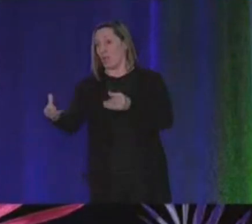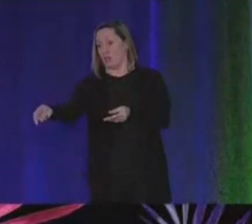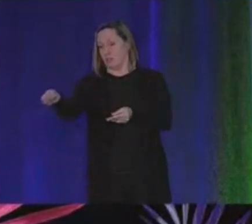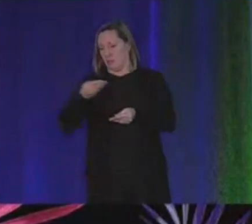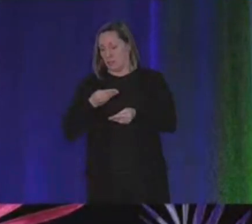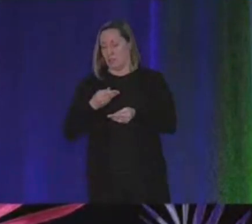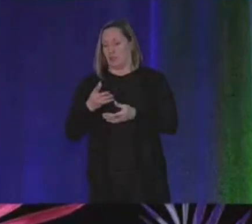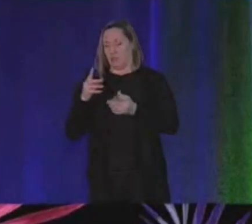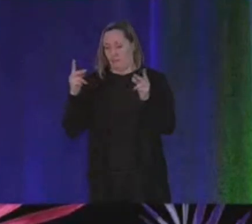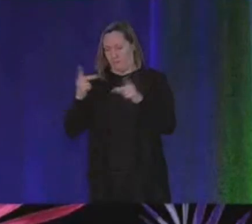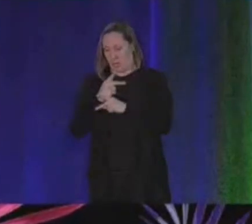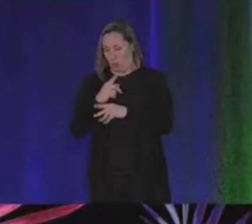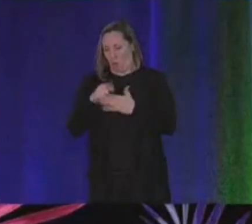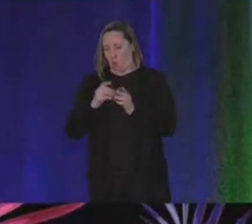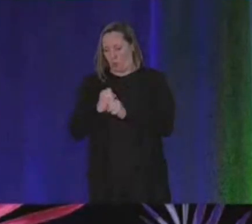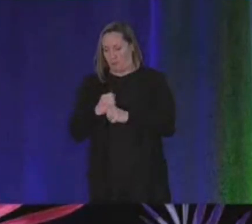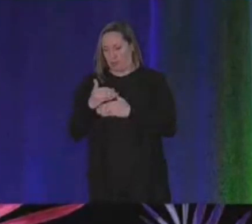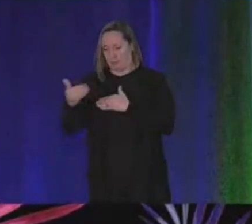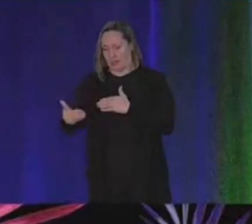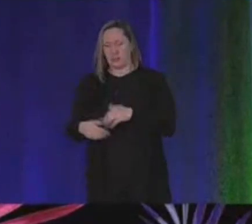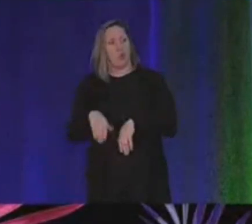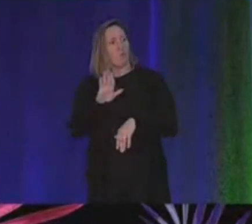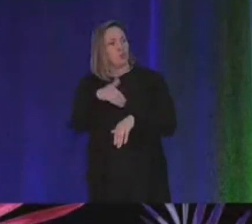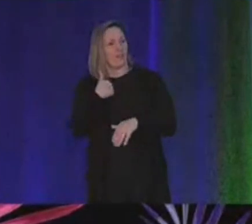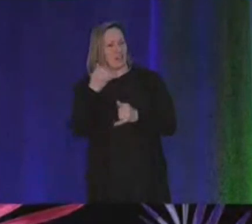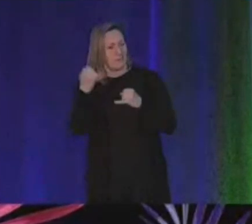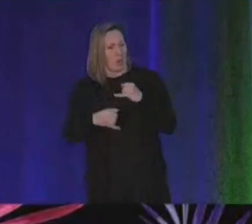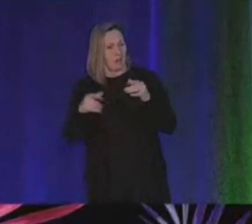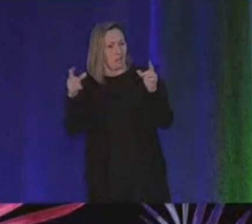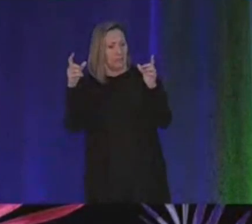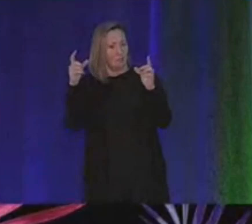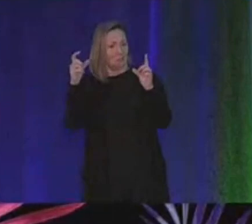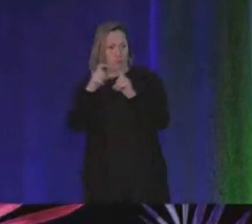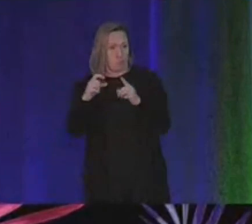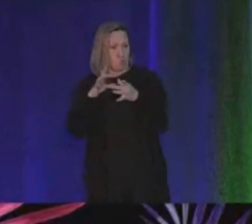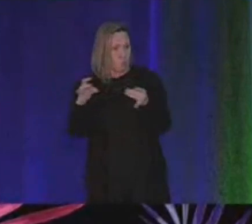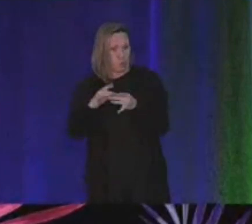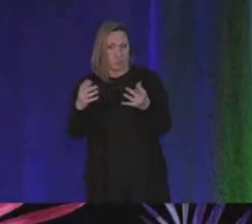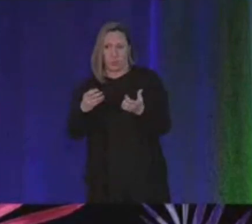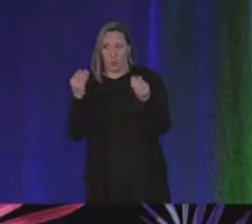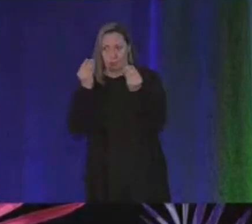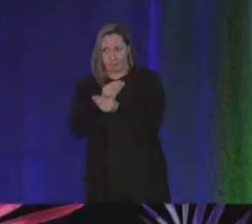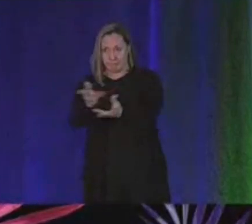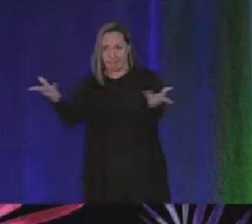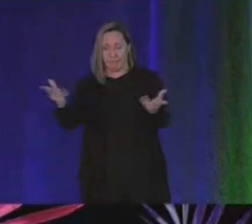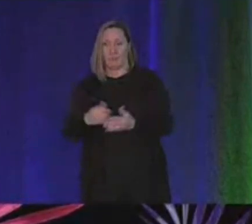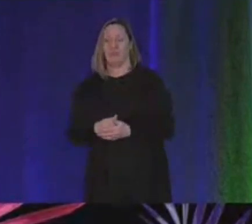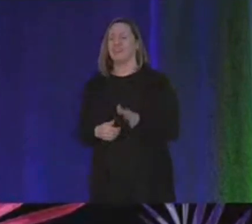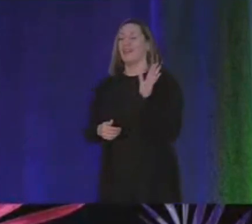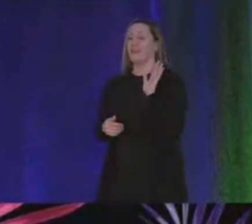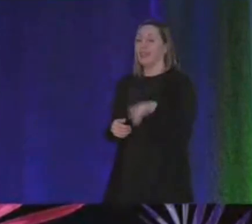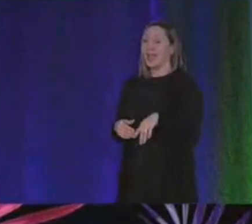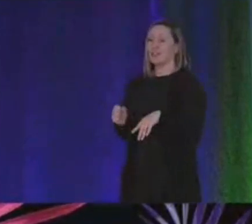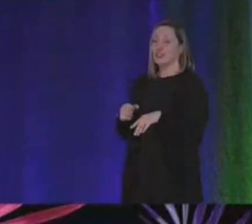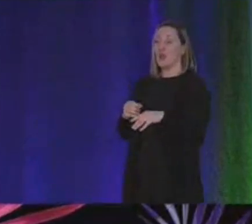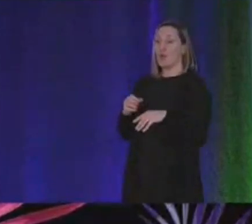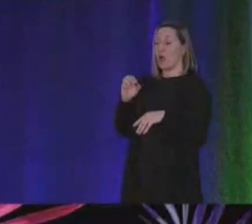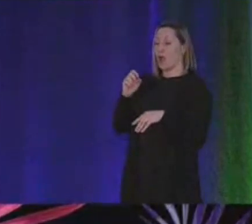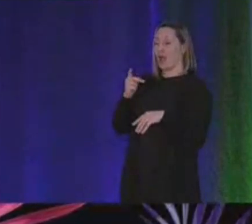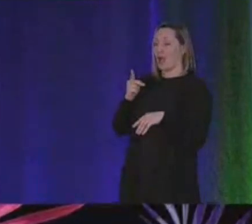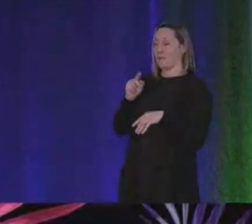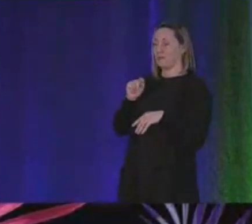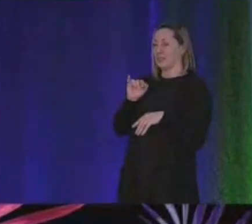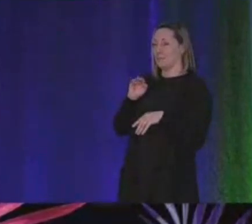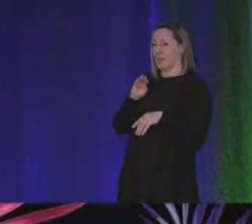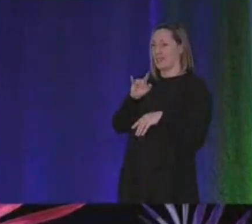next. So Hosh'ki, do you have any final words you want to say to the audience here? Yeah, so Optimizely recently released